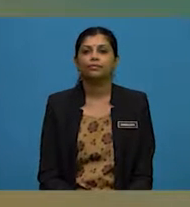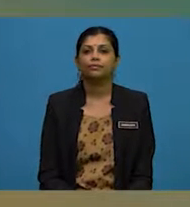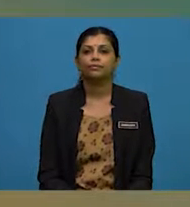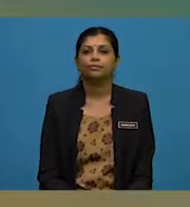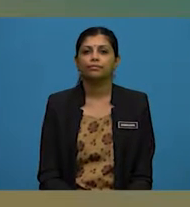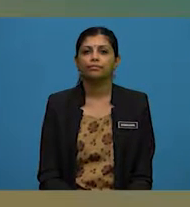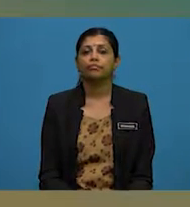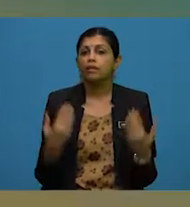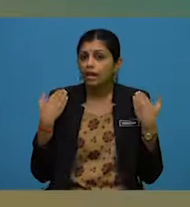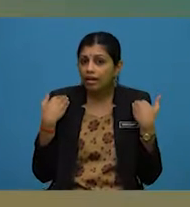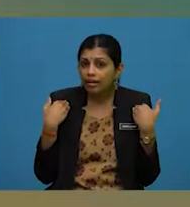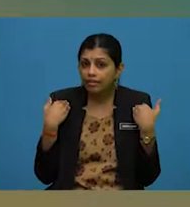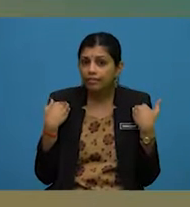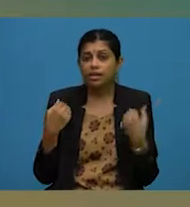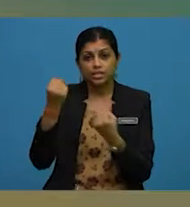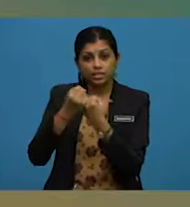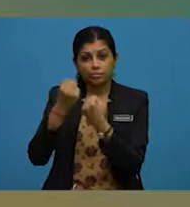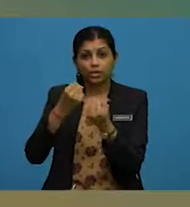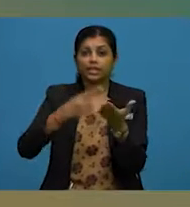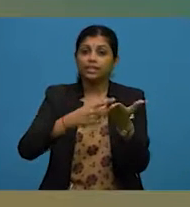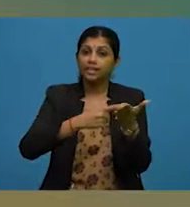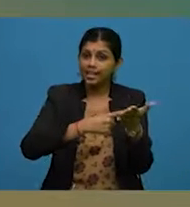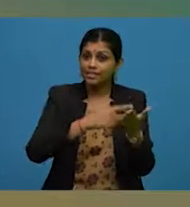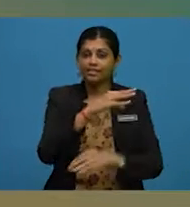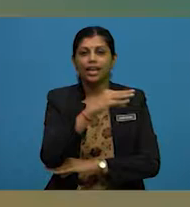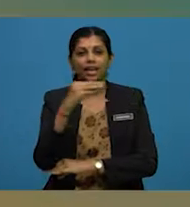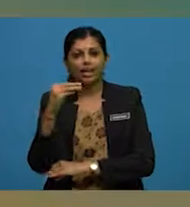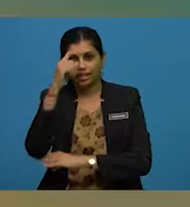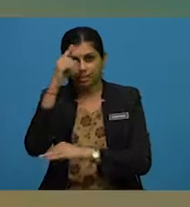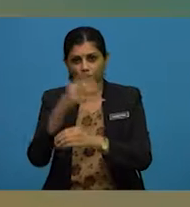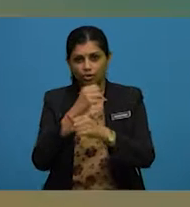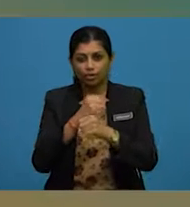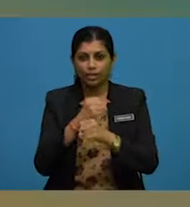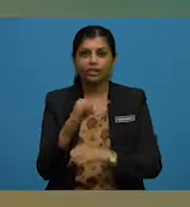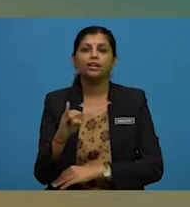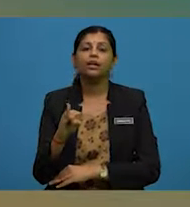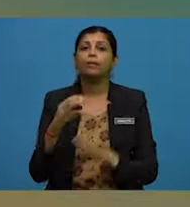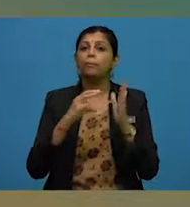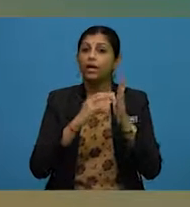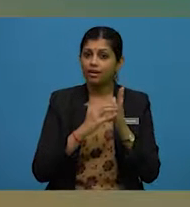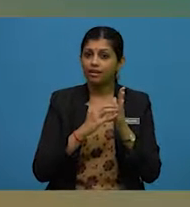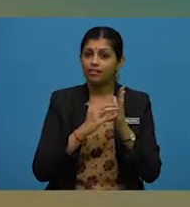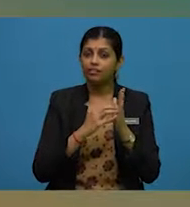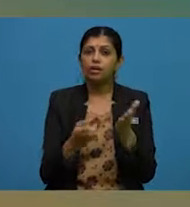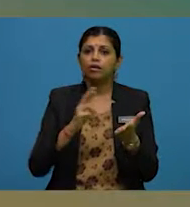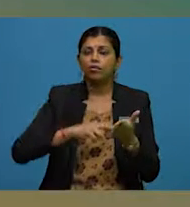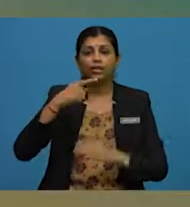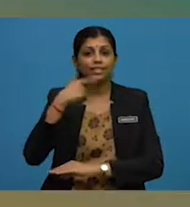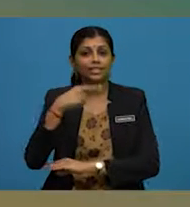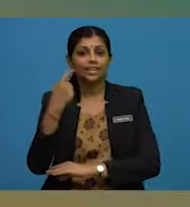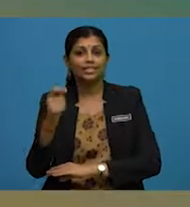They contain supporting details, and the concluding paragraph restates the